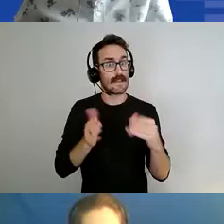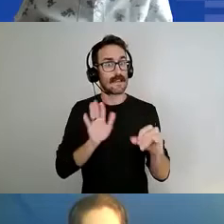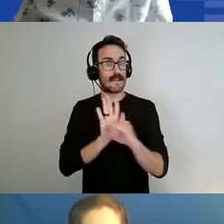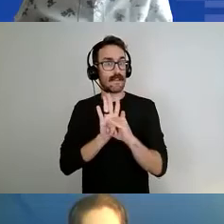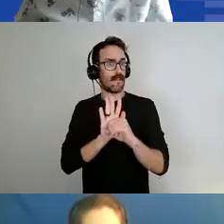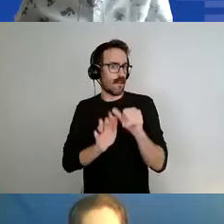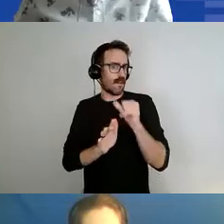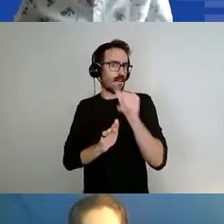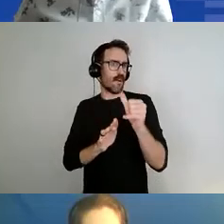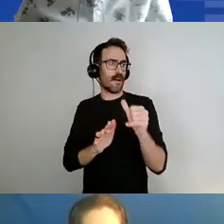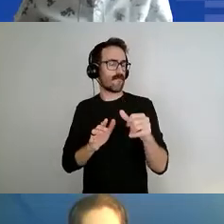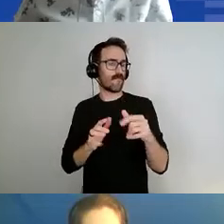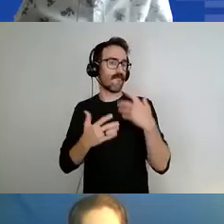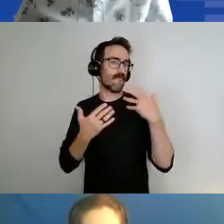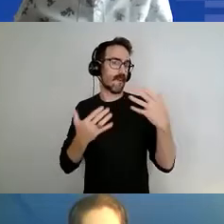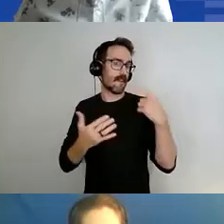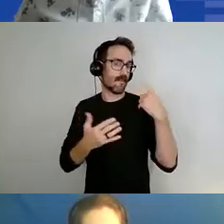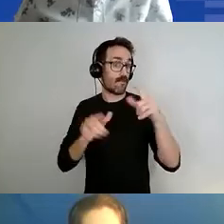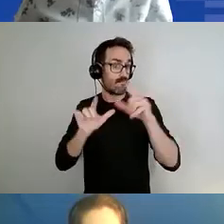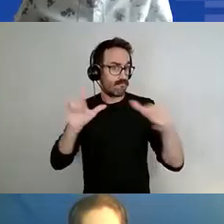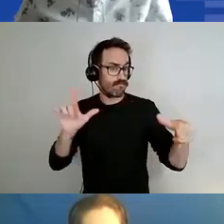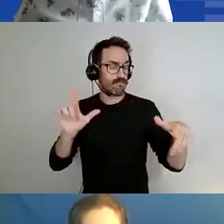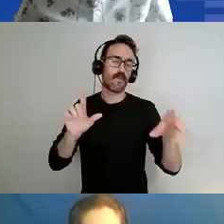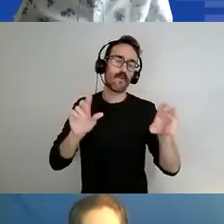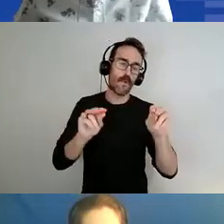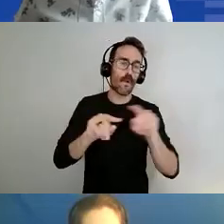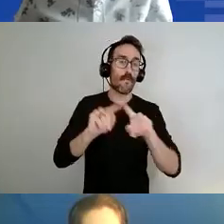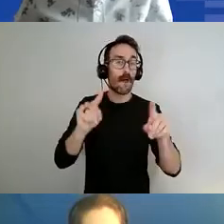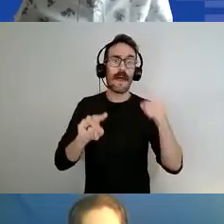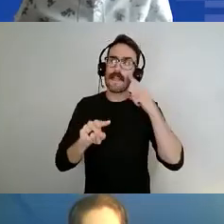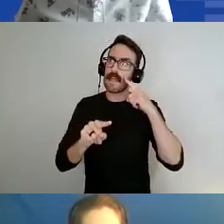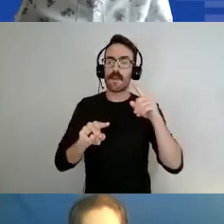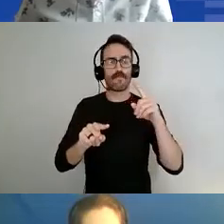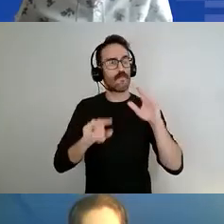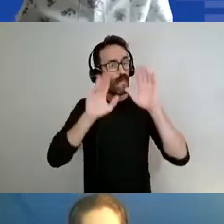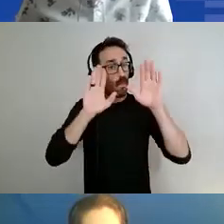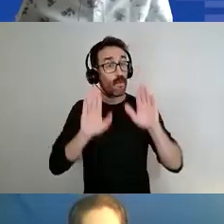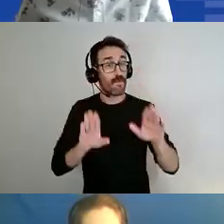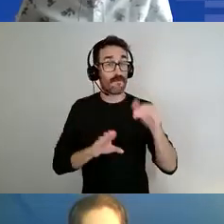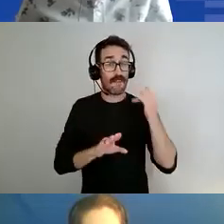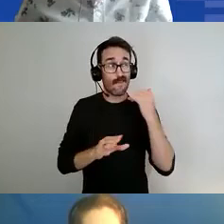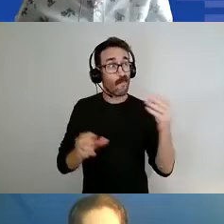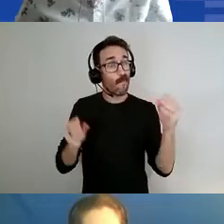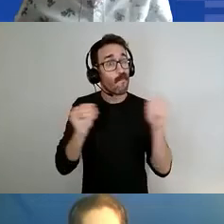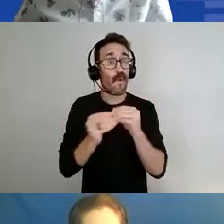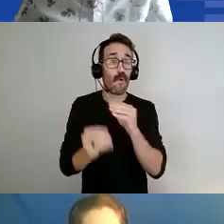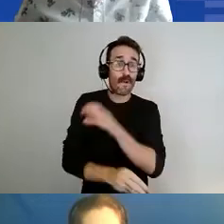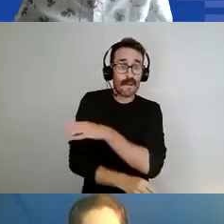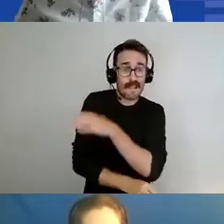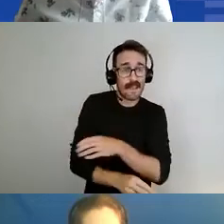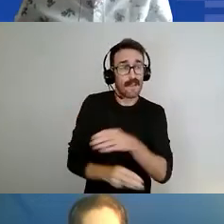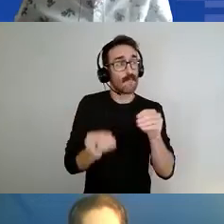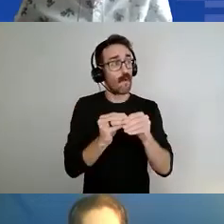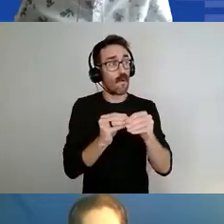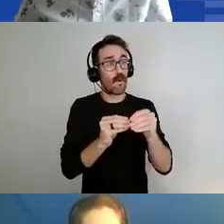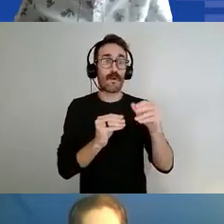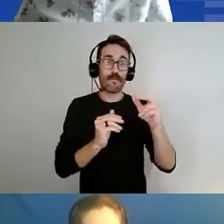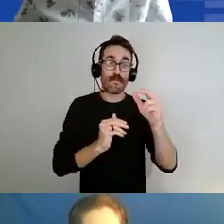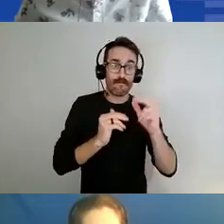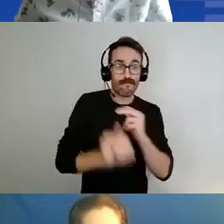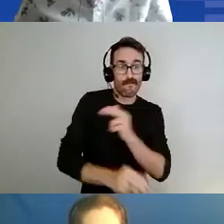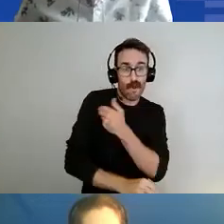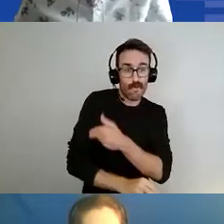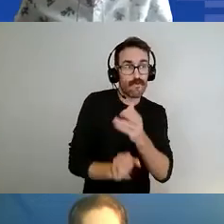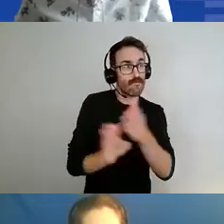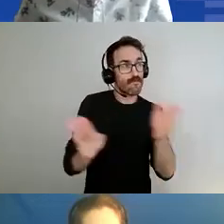queer friendly, but I think that it would be wonderful, and there would be more if there were more clinics that went out of their way to publicize